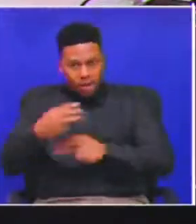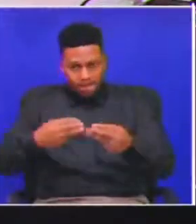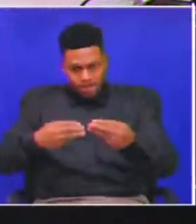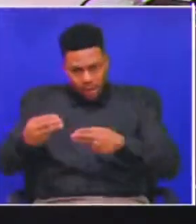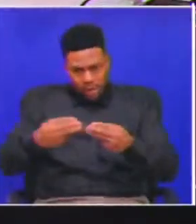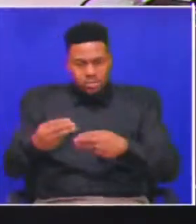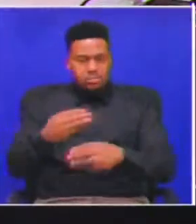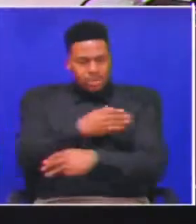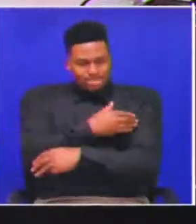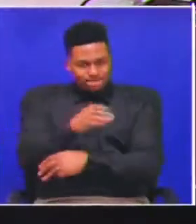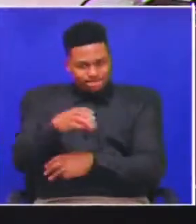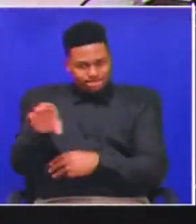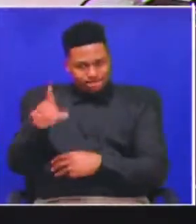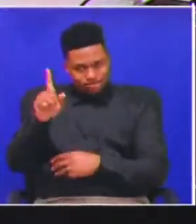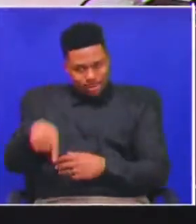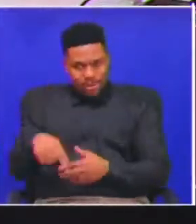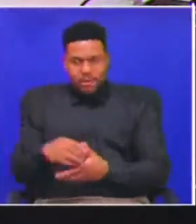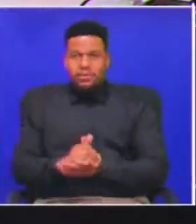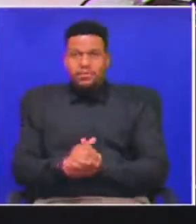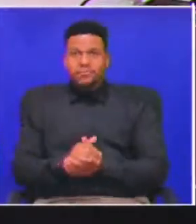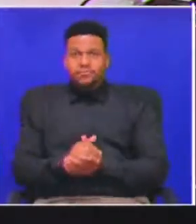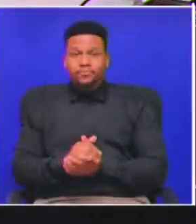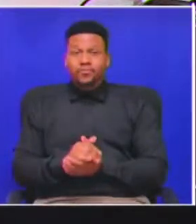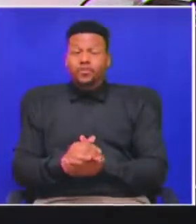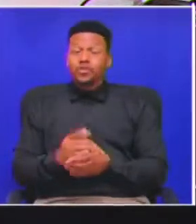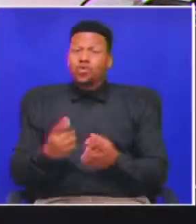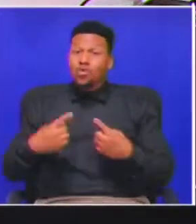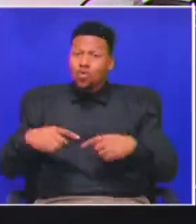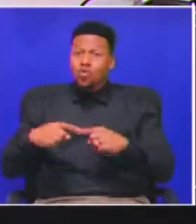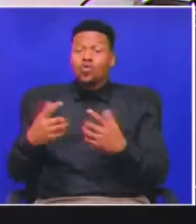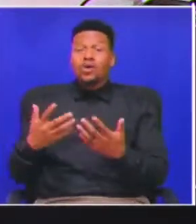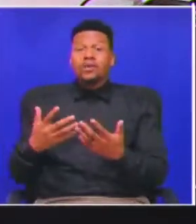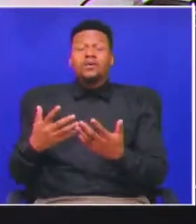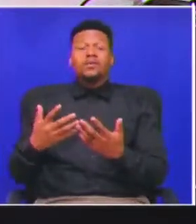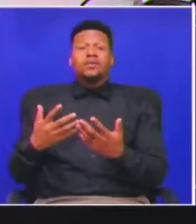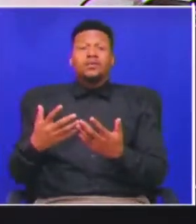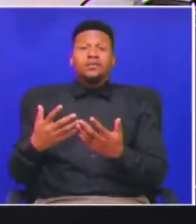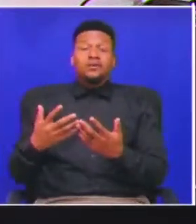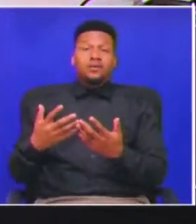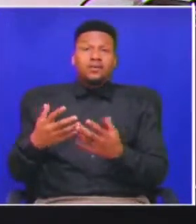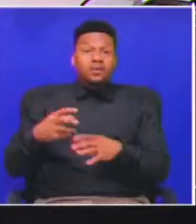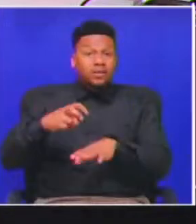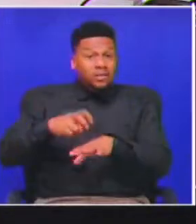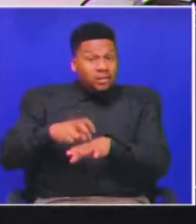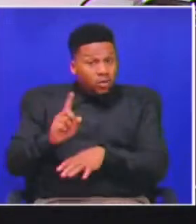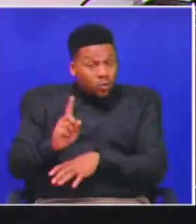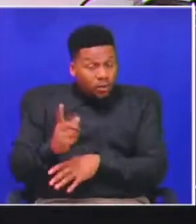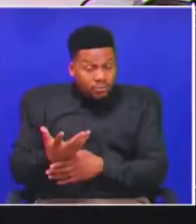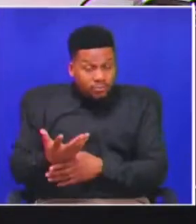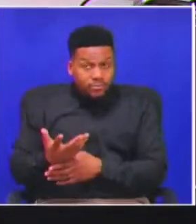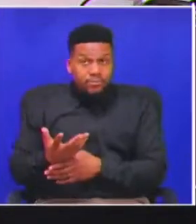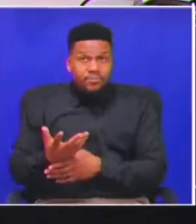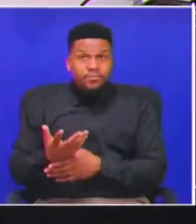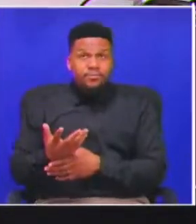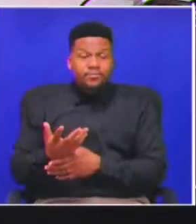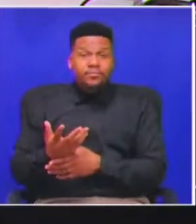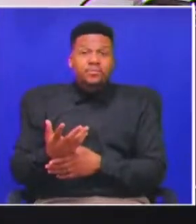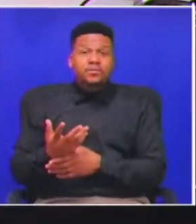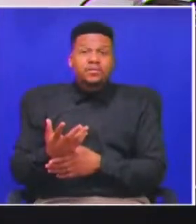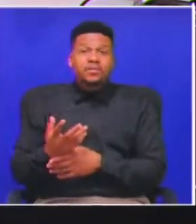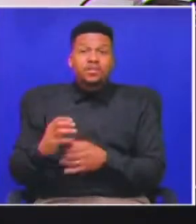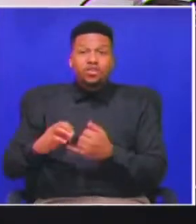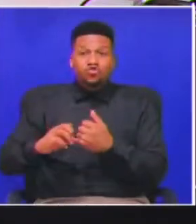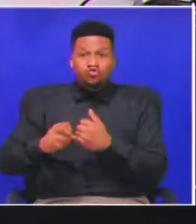strengthen prevention through the border management process, we need also to strengthen